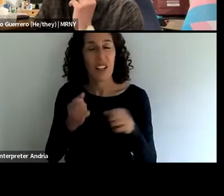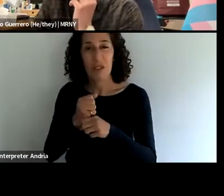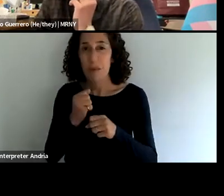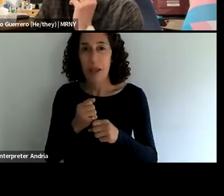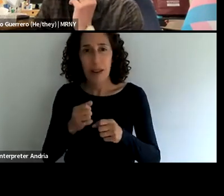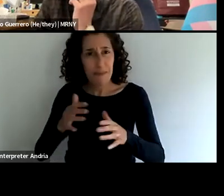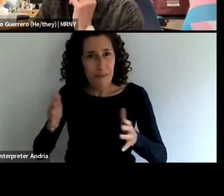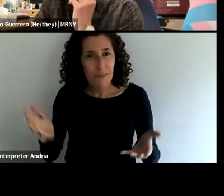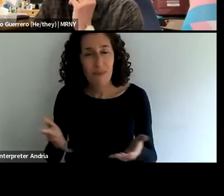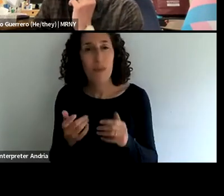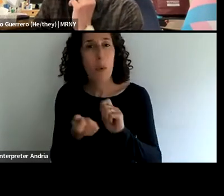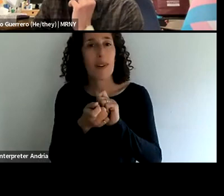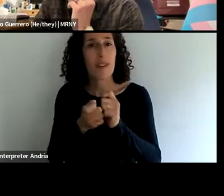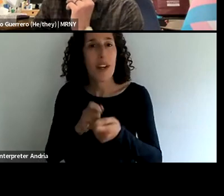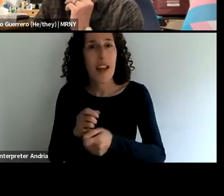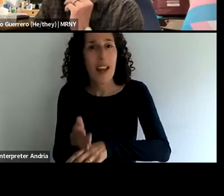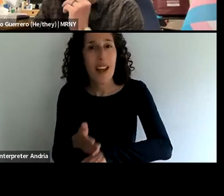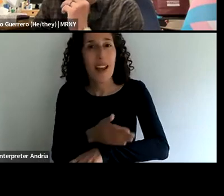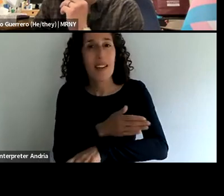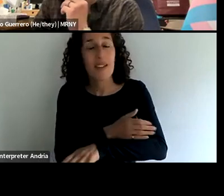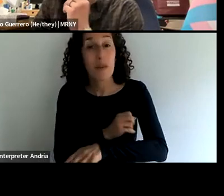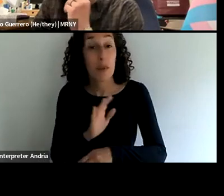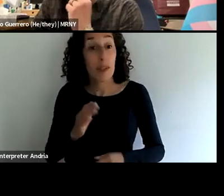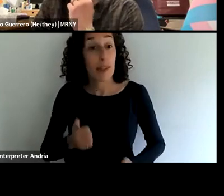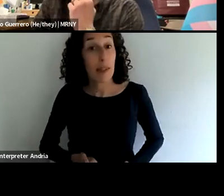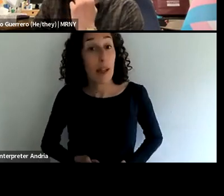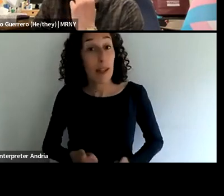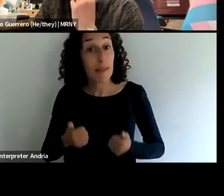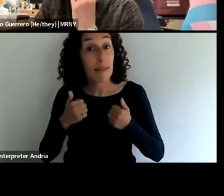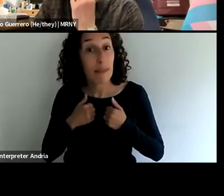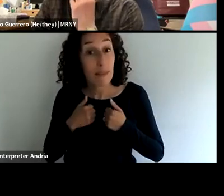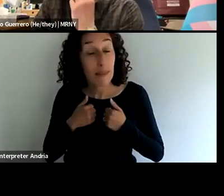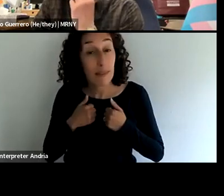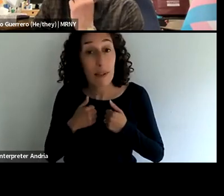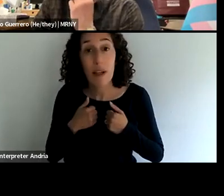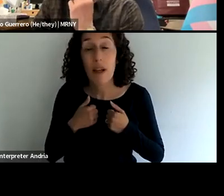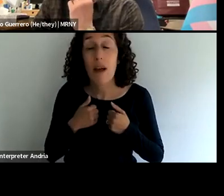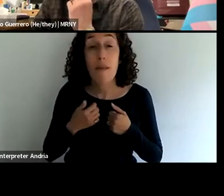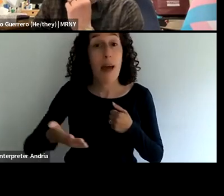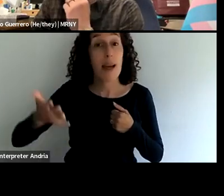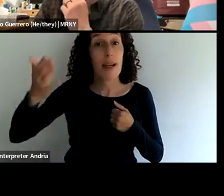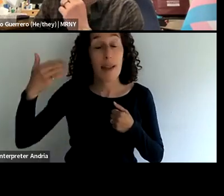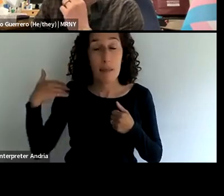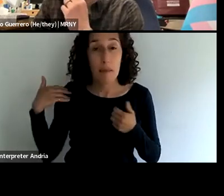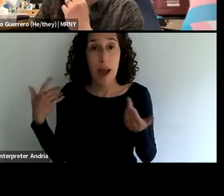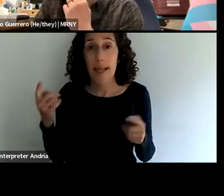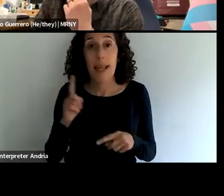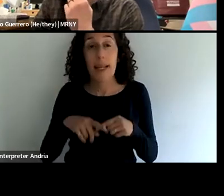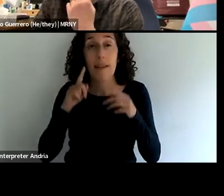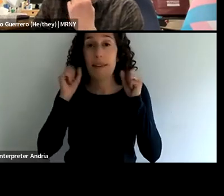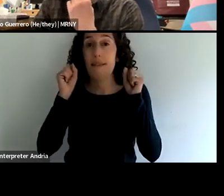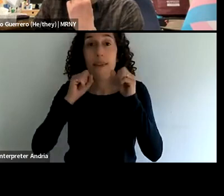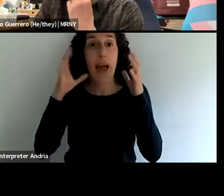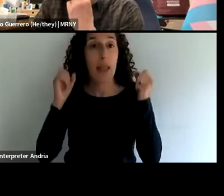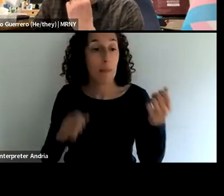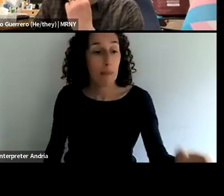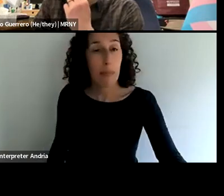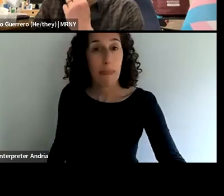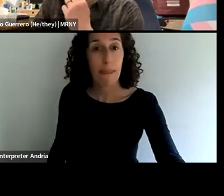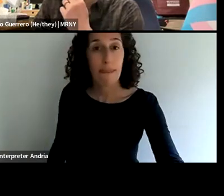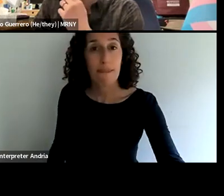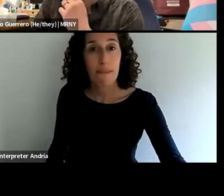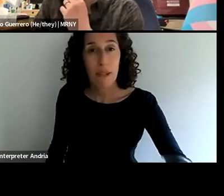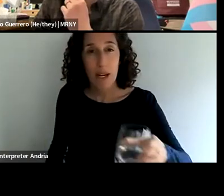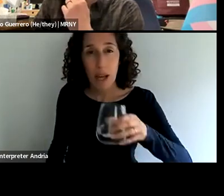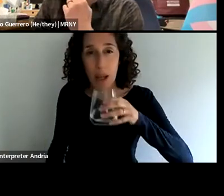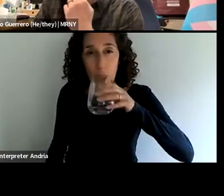know, the life that they lived then is, I can't even fathom what that could possibly be. And I've said this, or, you know, I was talking to a writer